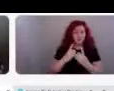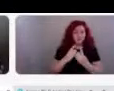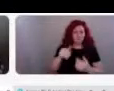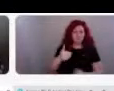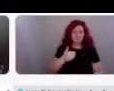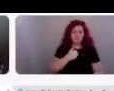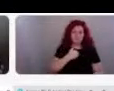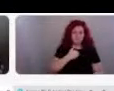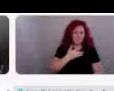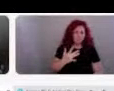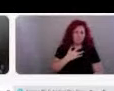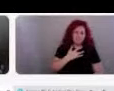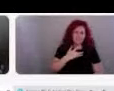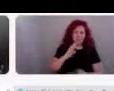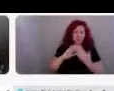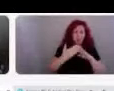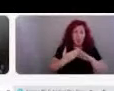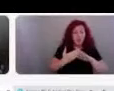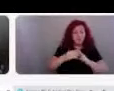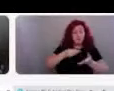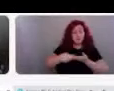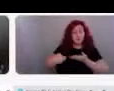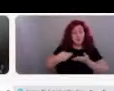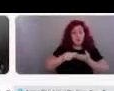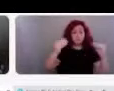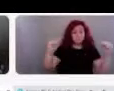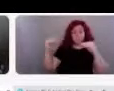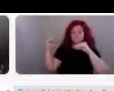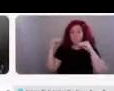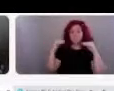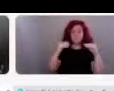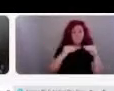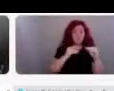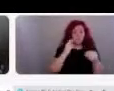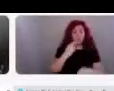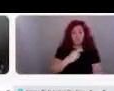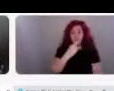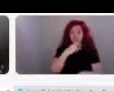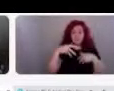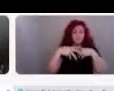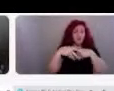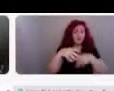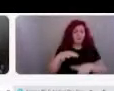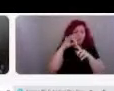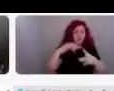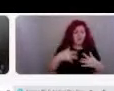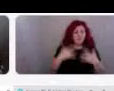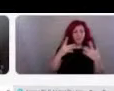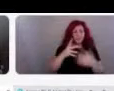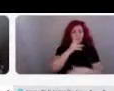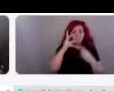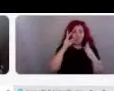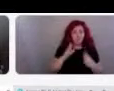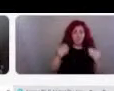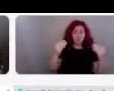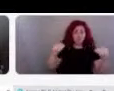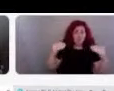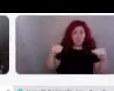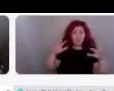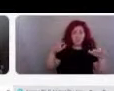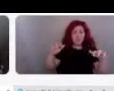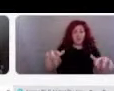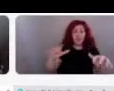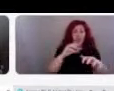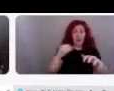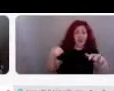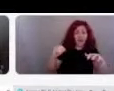of the community with shops restaurants farmers market many parades special events and the seat of the town